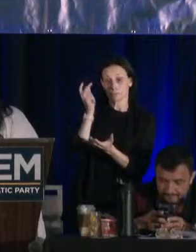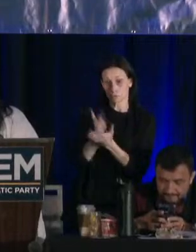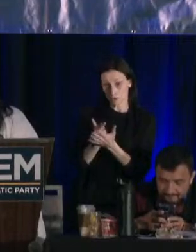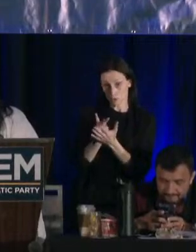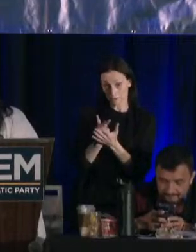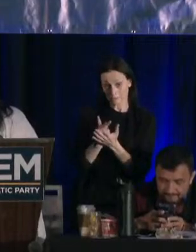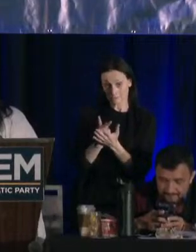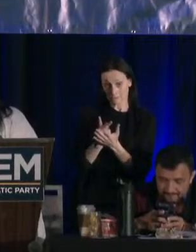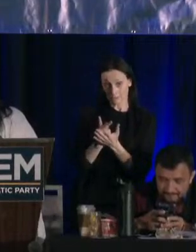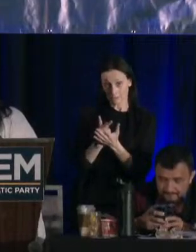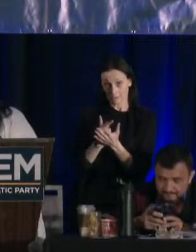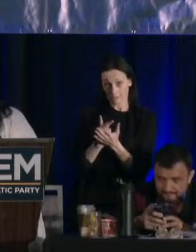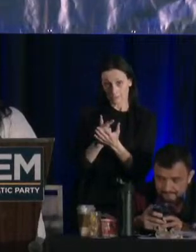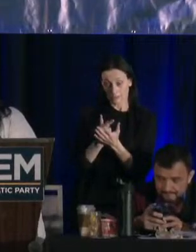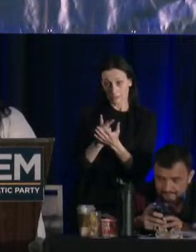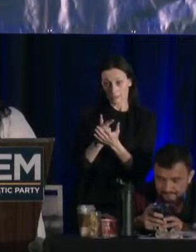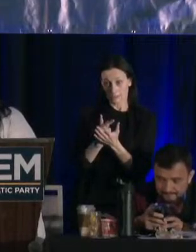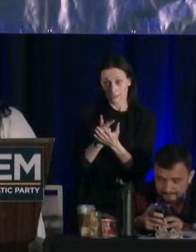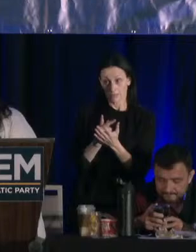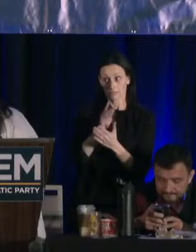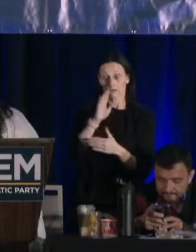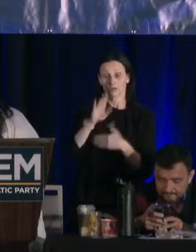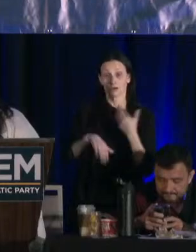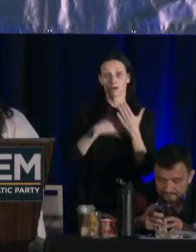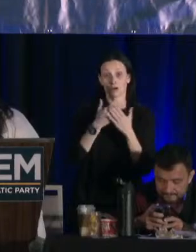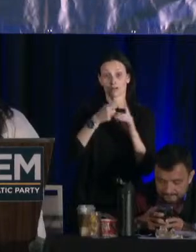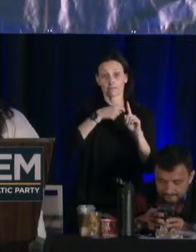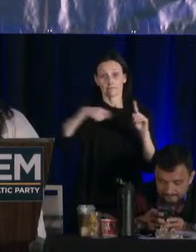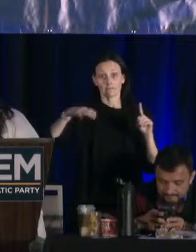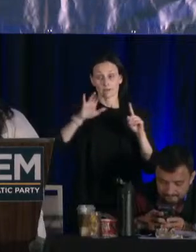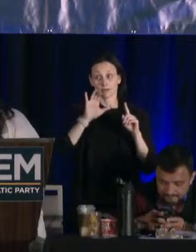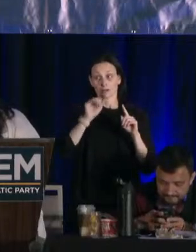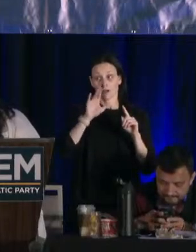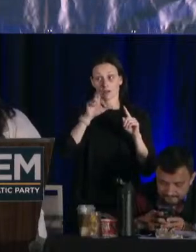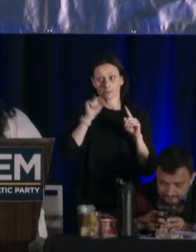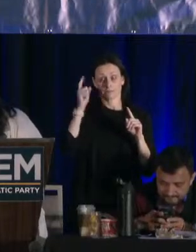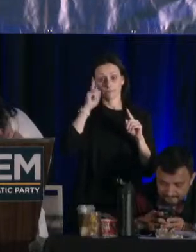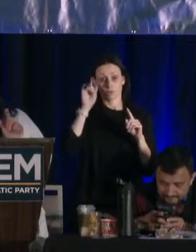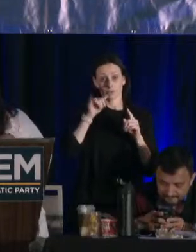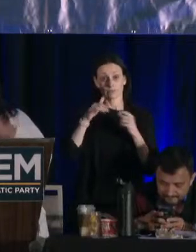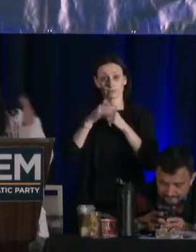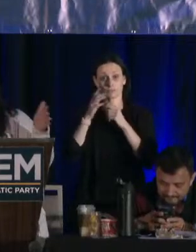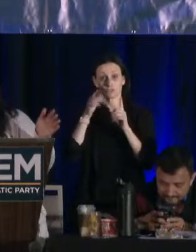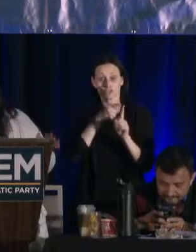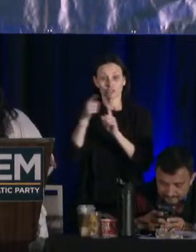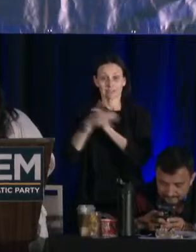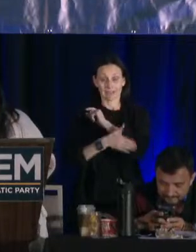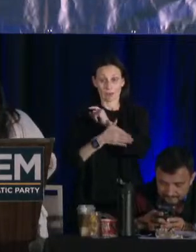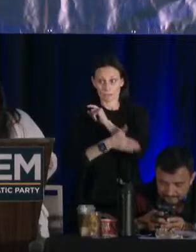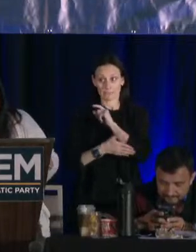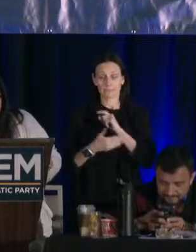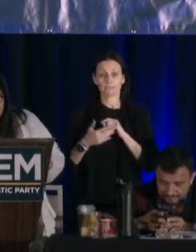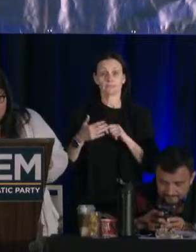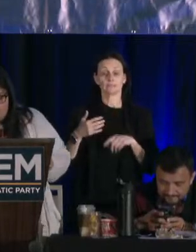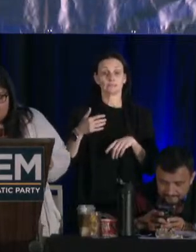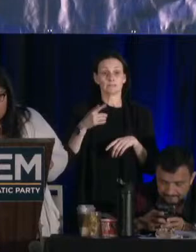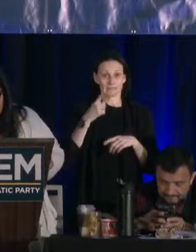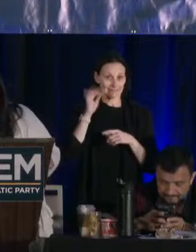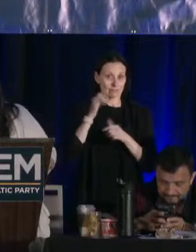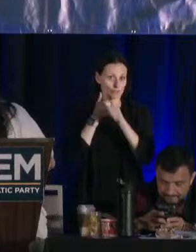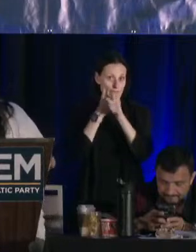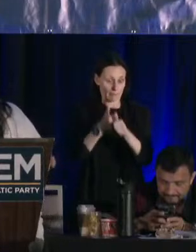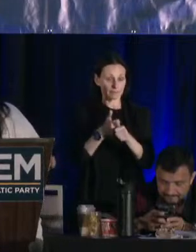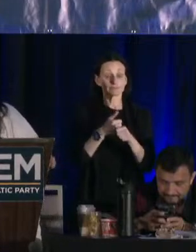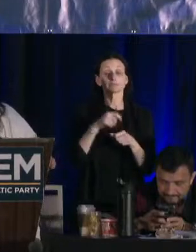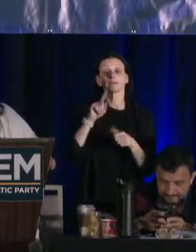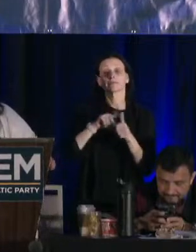the charters of Contra Costa, Los Angeles, and Santa Cruz County, stating that they are in compliance. They